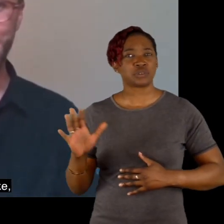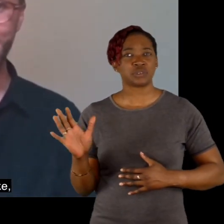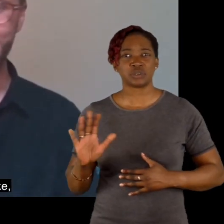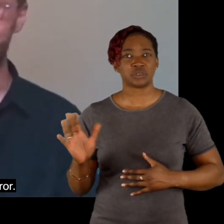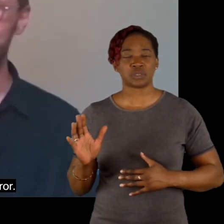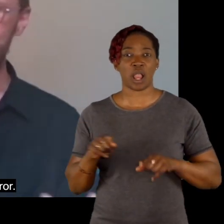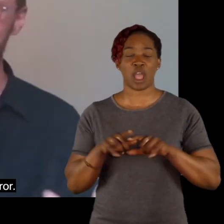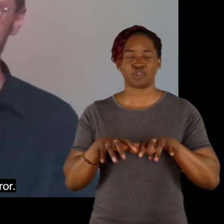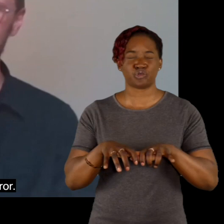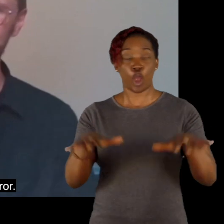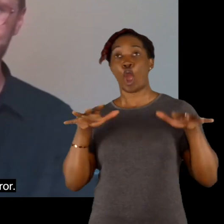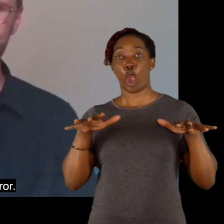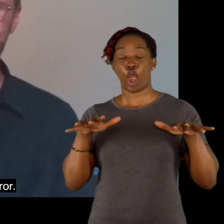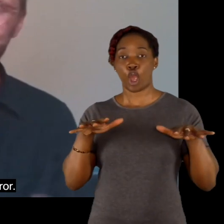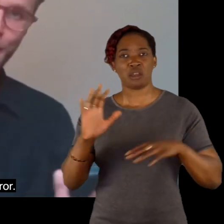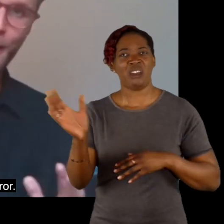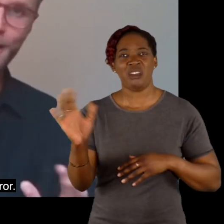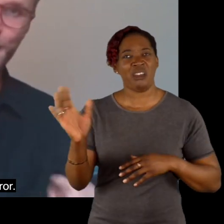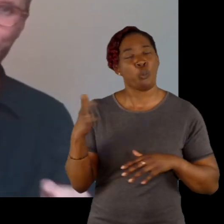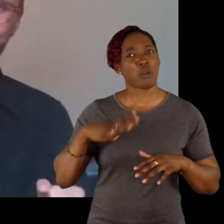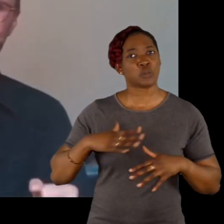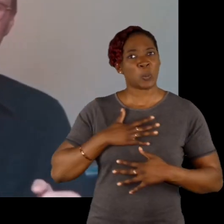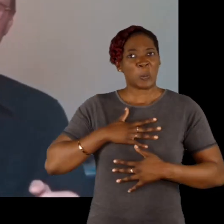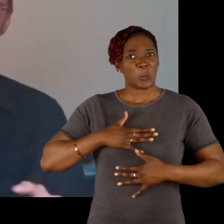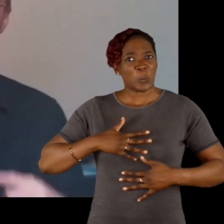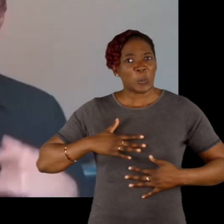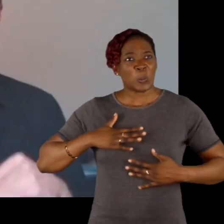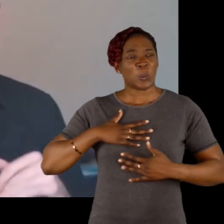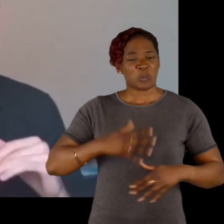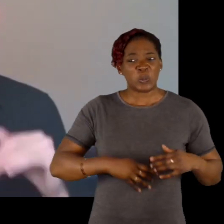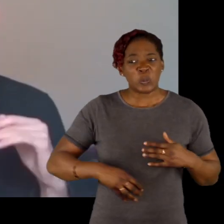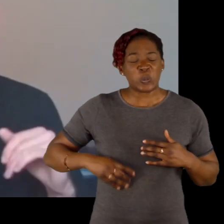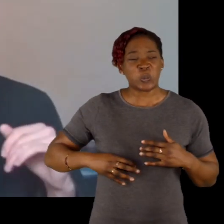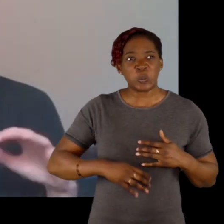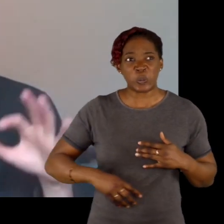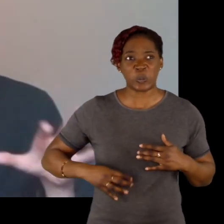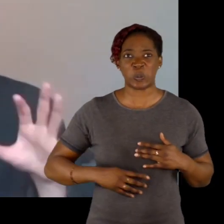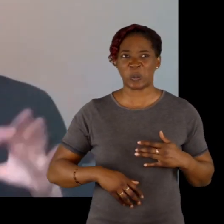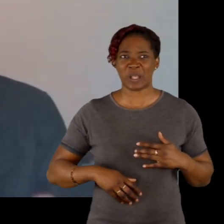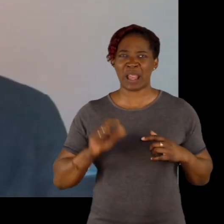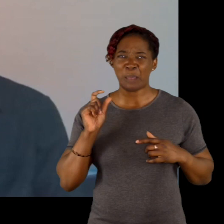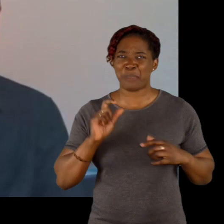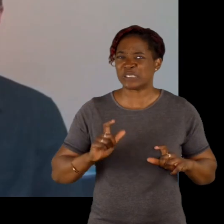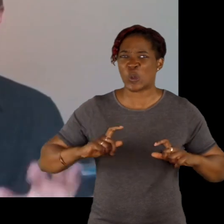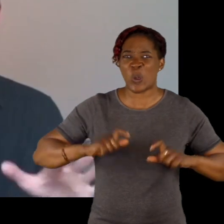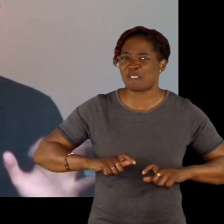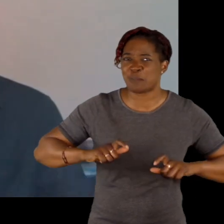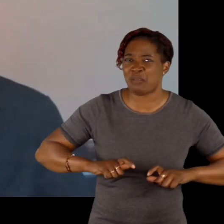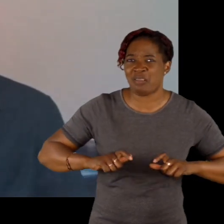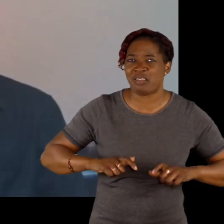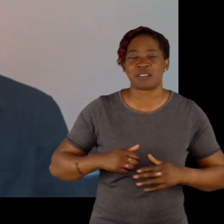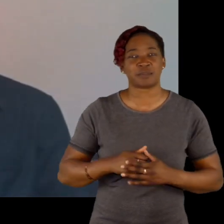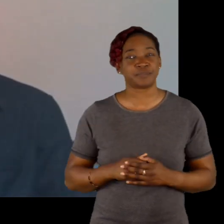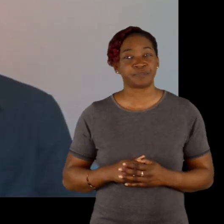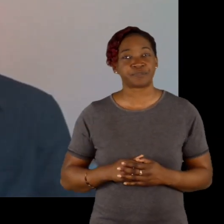want it to be like a shock for laughs style of horror. We wanted it to be like this is actually like a little bit freaking people